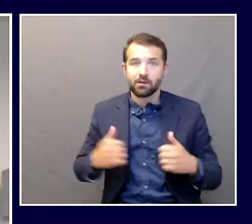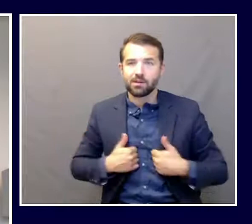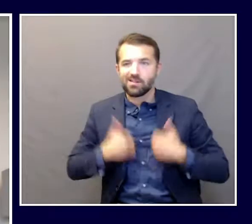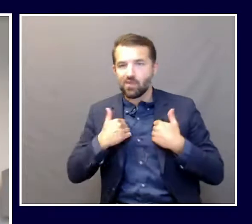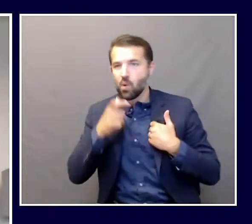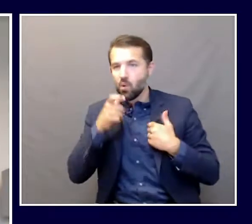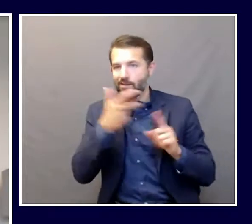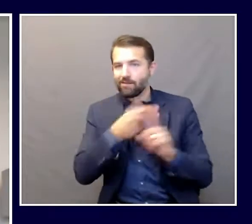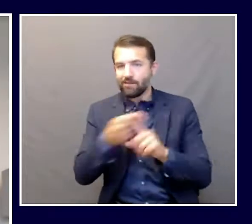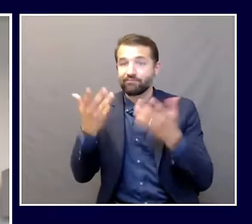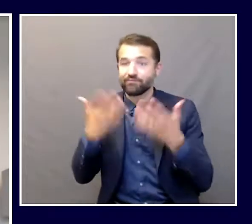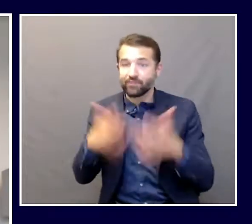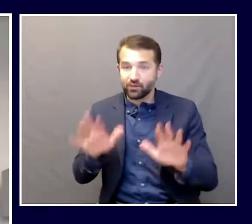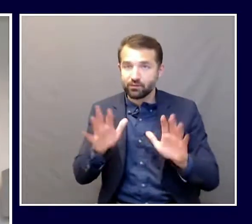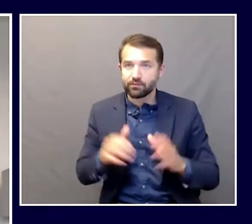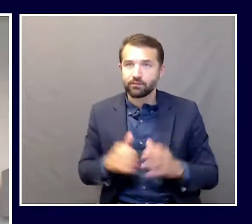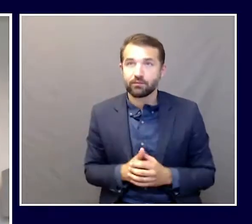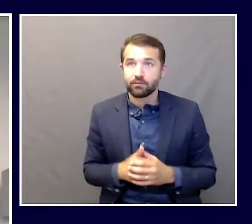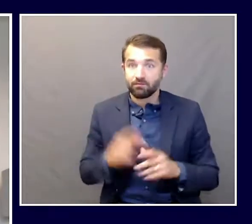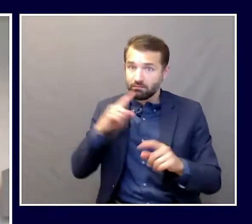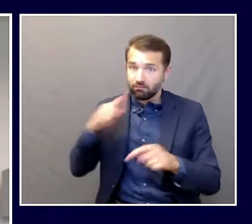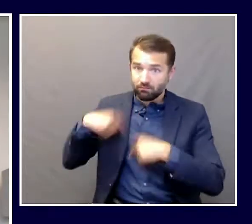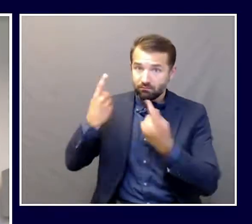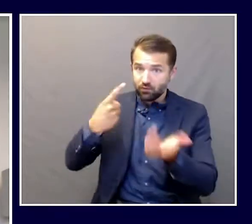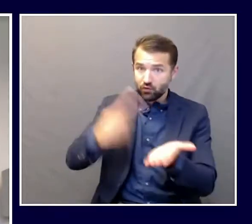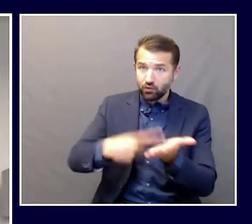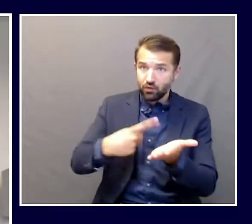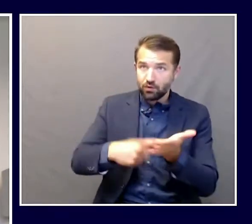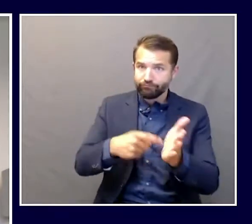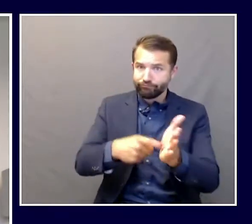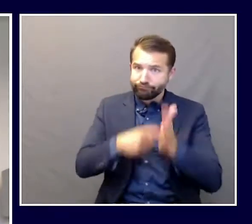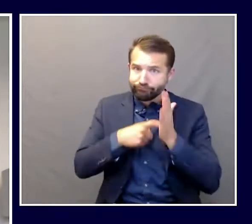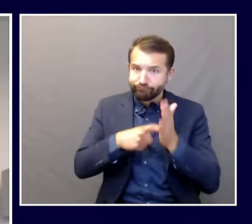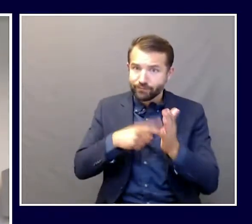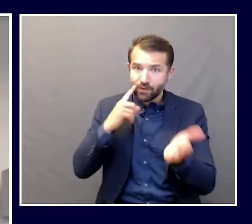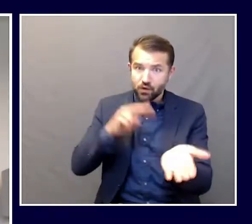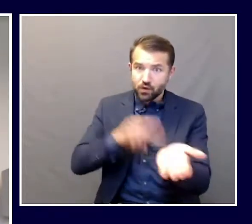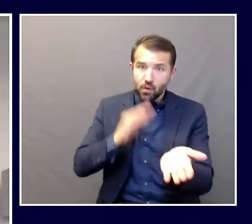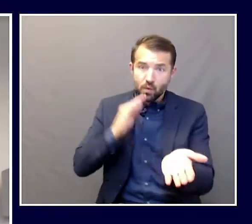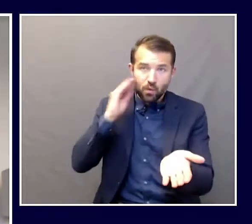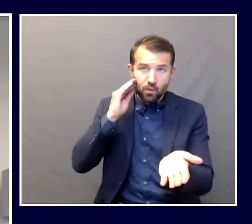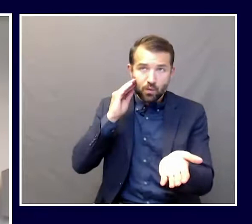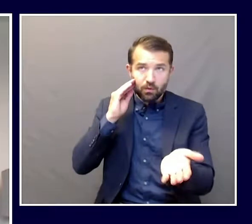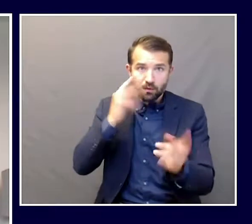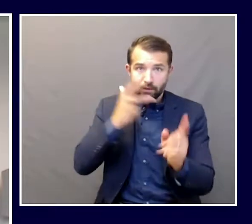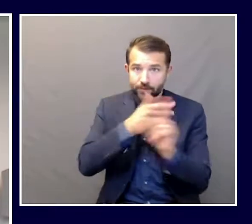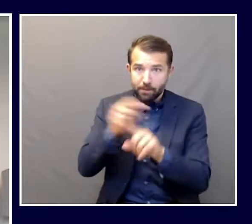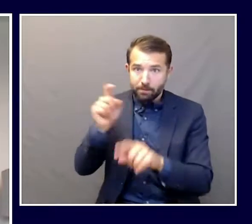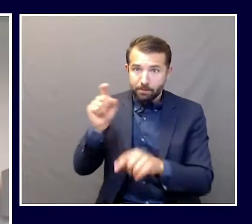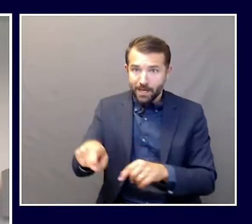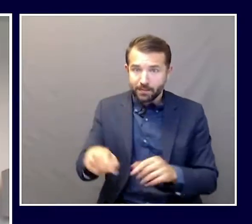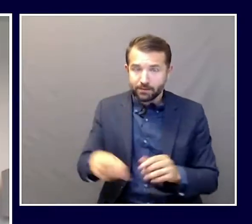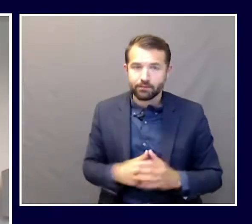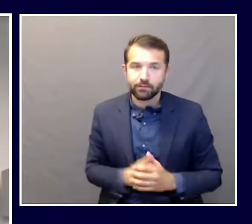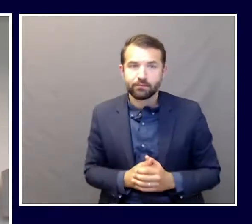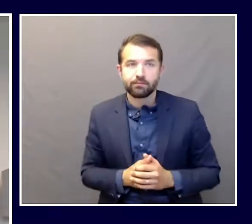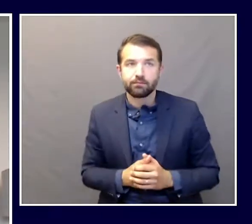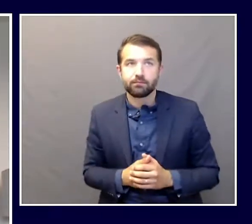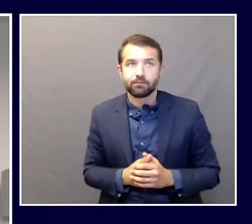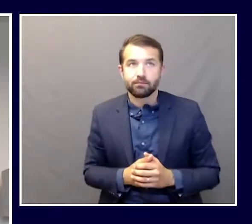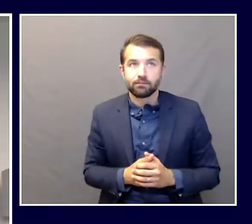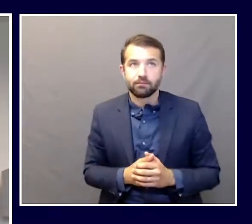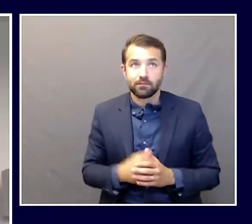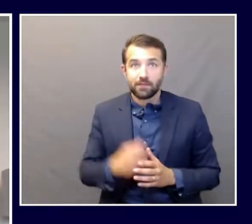we discuss any and all policy any and all policy ideas that are out there. We certainly discuss. So